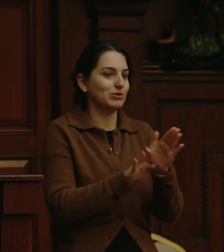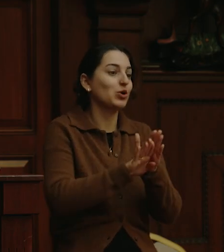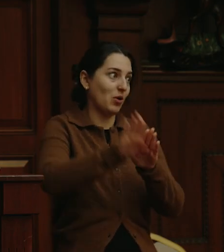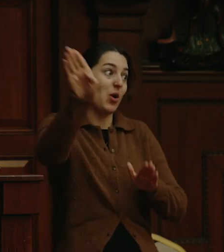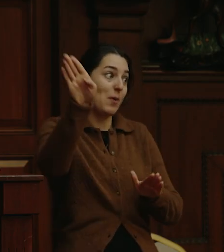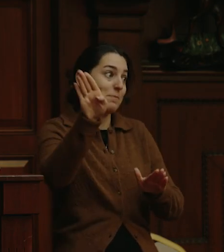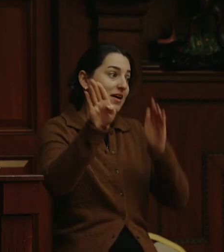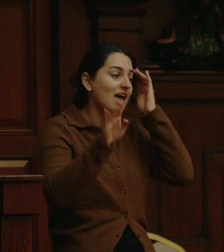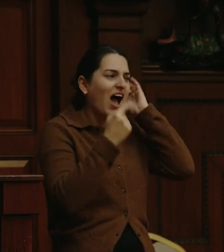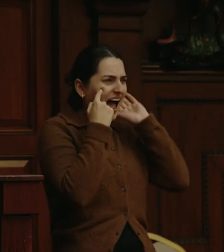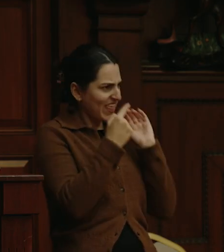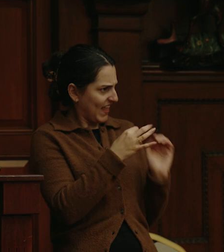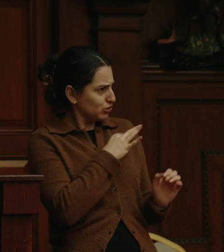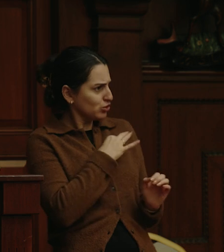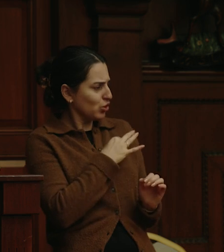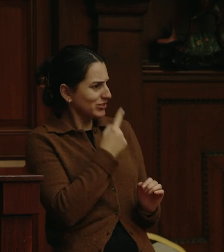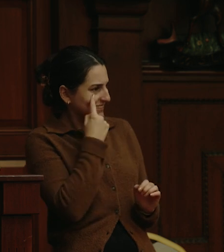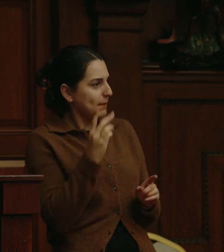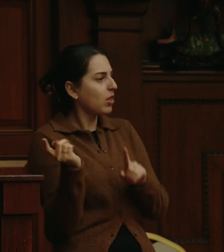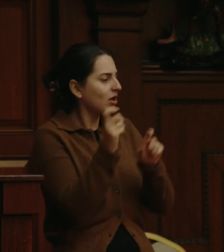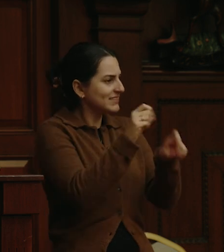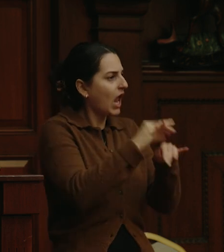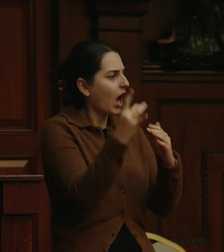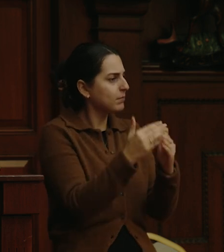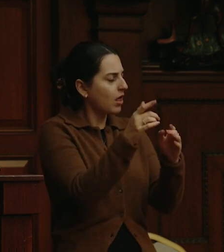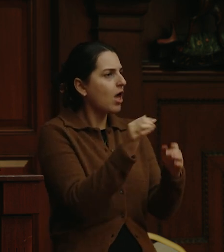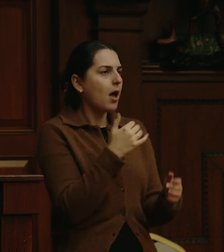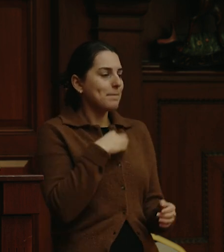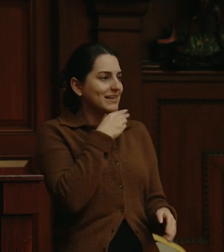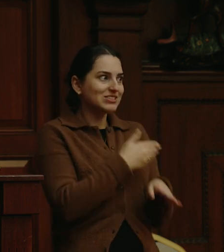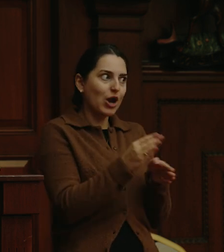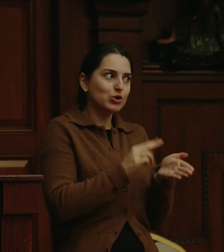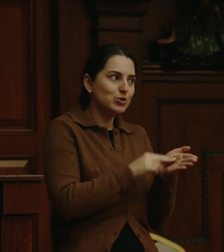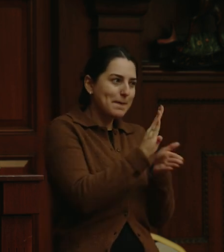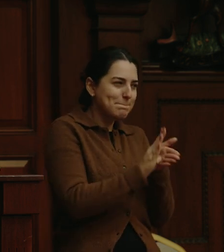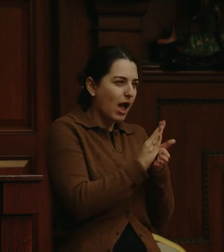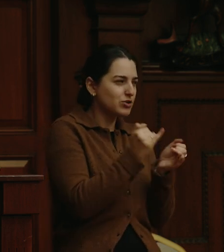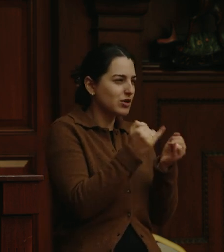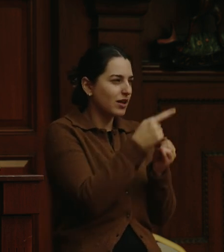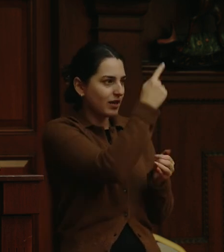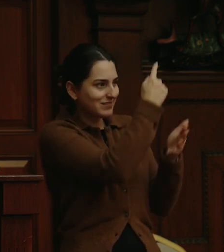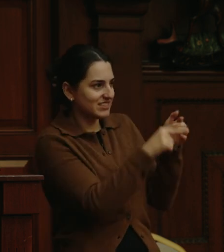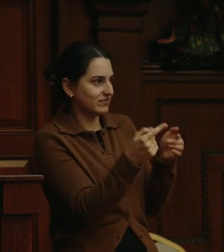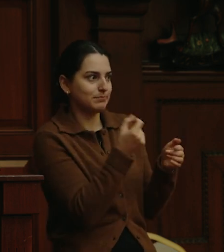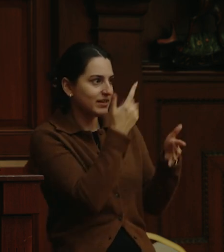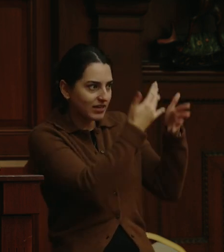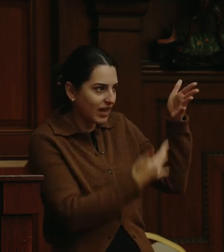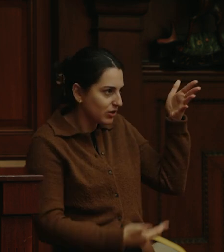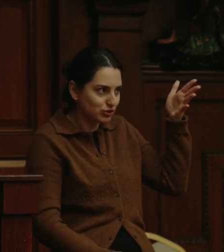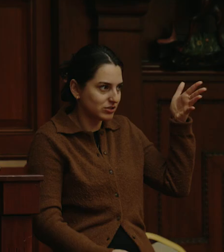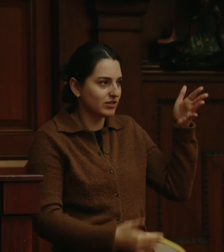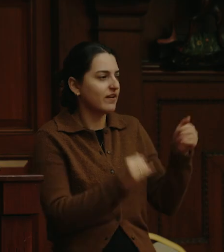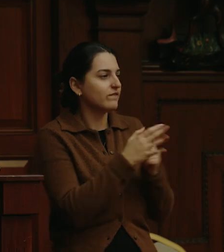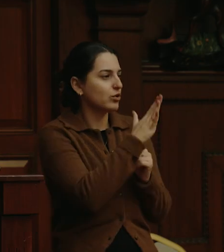good thing. And I think that is most likely because we are beginning to use biologics, such as rituximab and belimumab